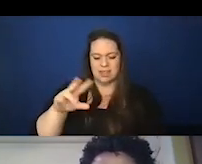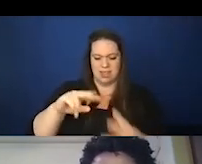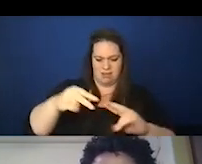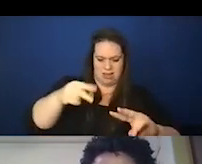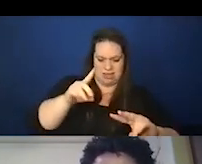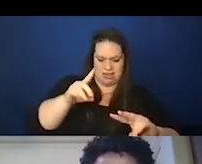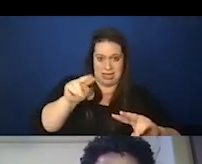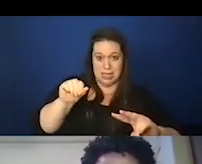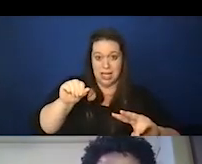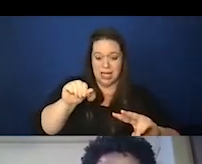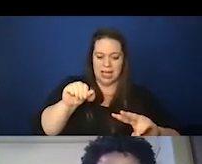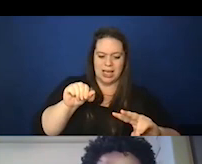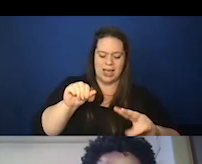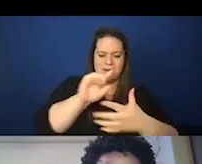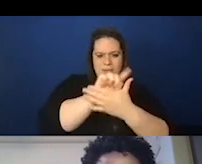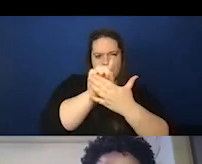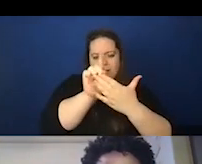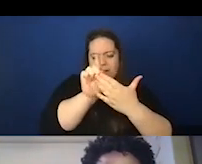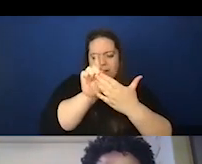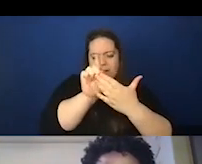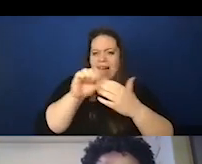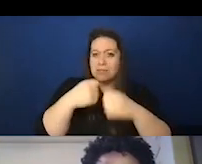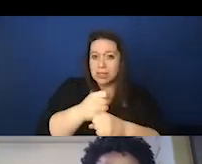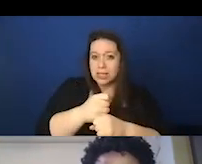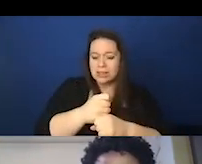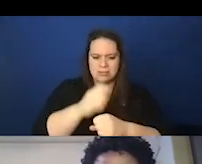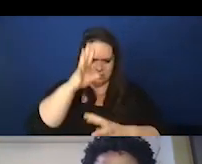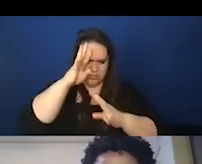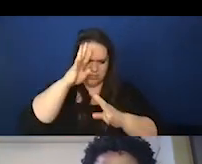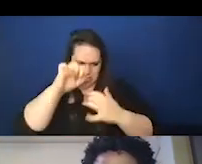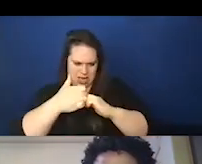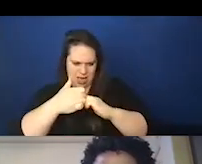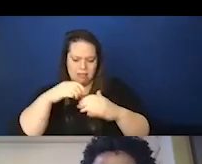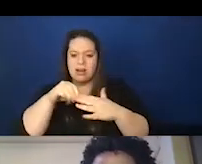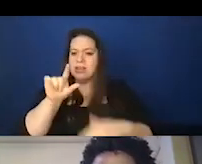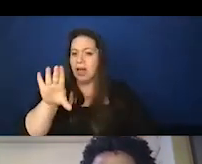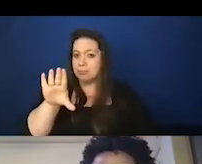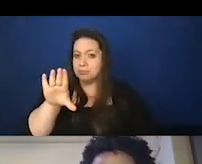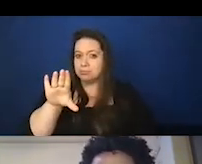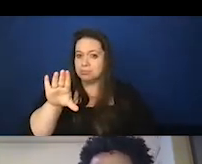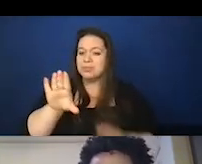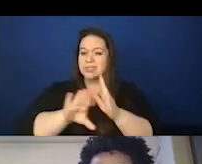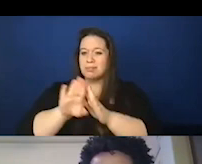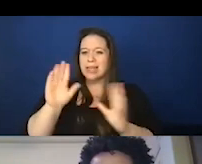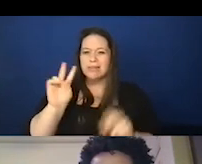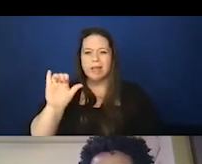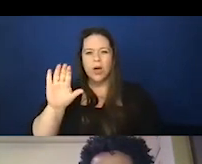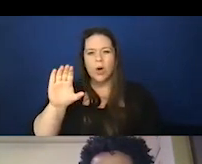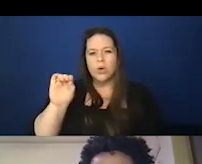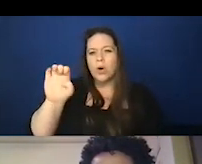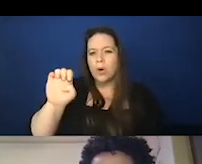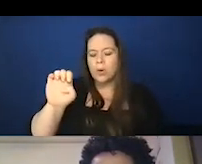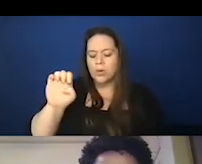the spike protein. So all this stuff was created outside to develop the actual code. And then they were three-dimensionally able